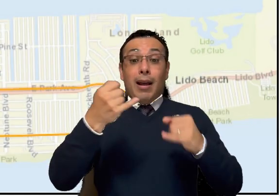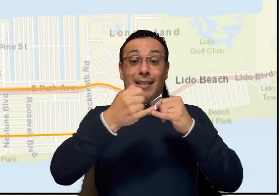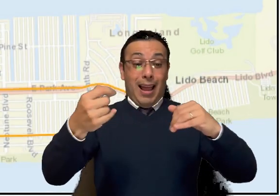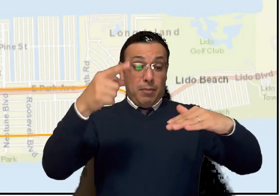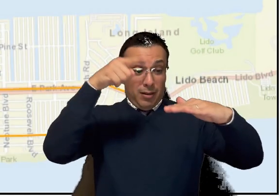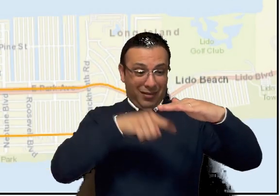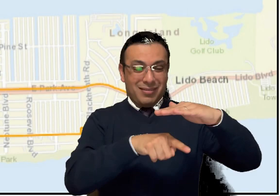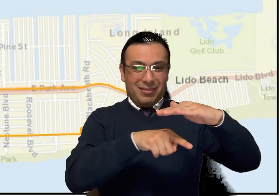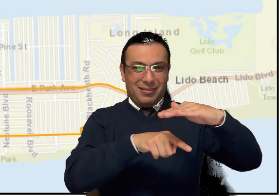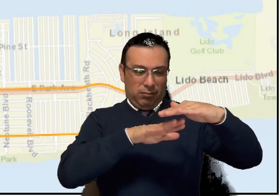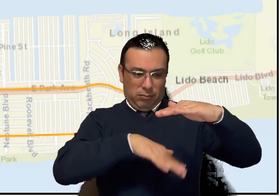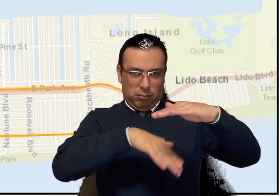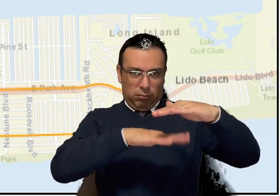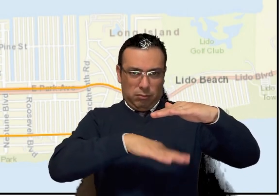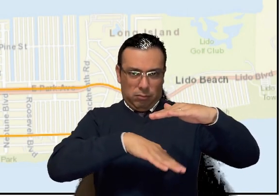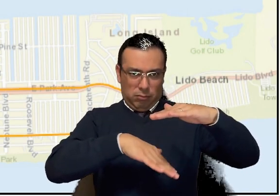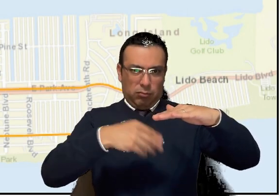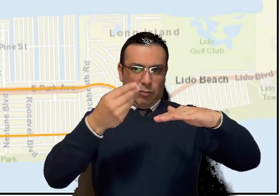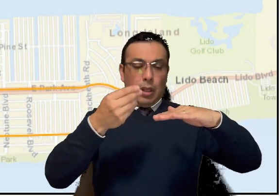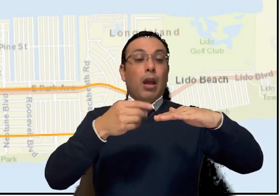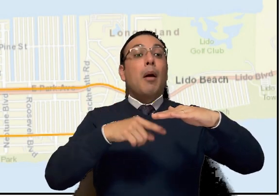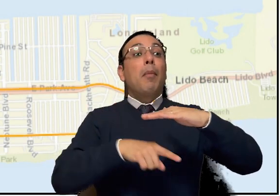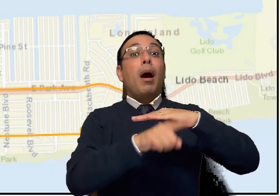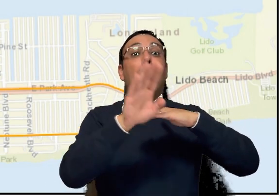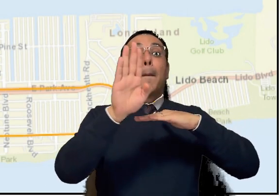section when it crosses over Barnum's Channel.